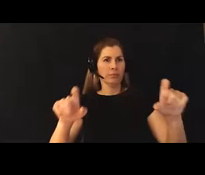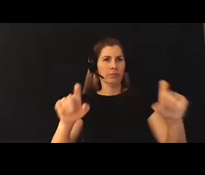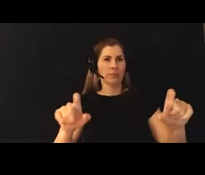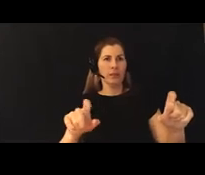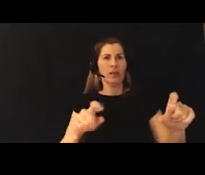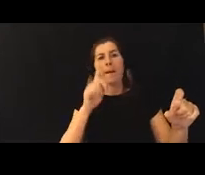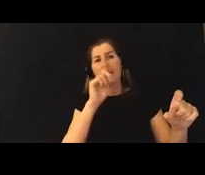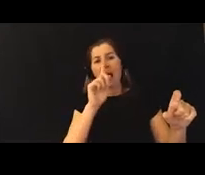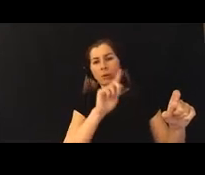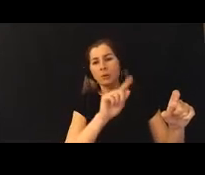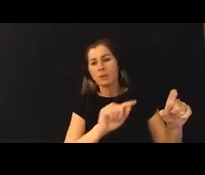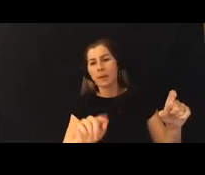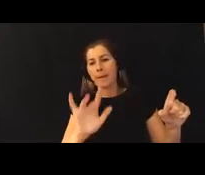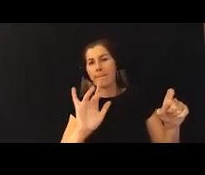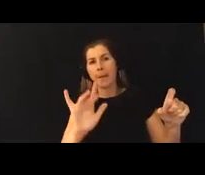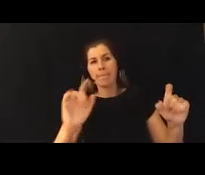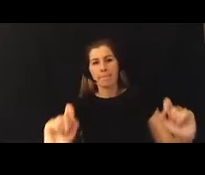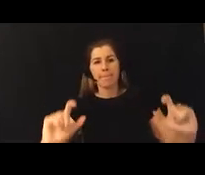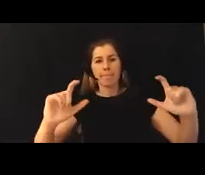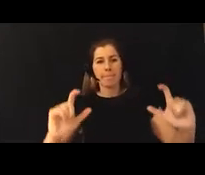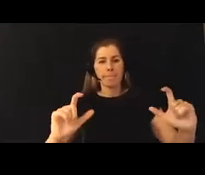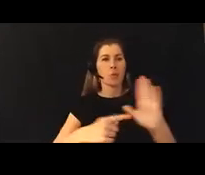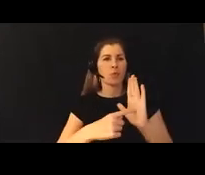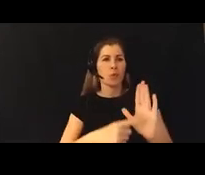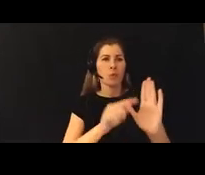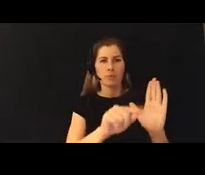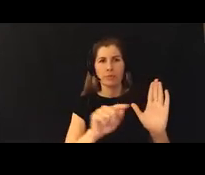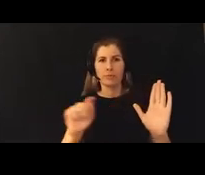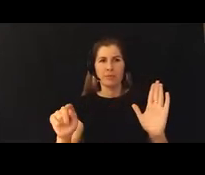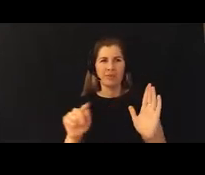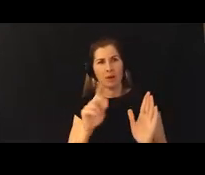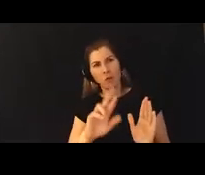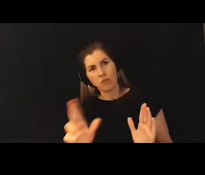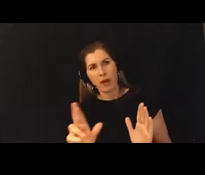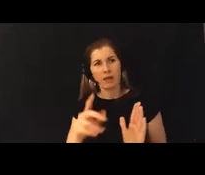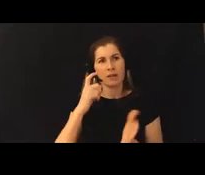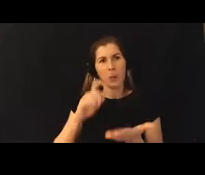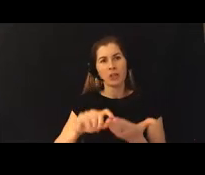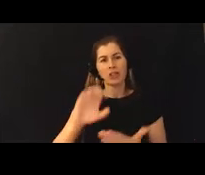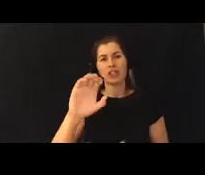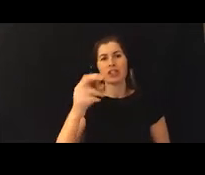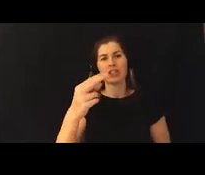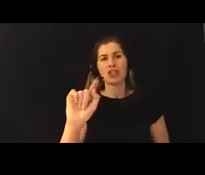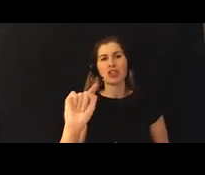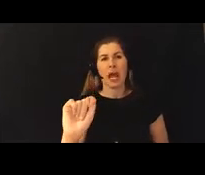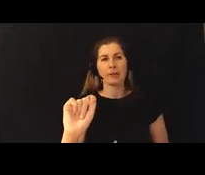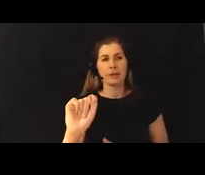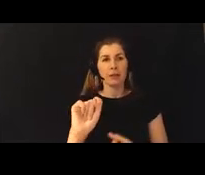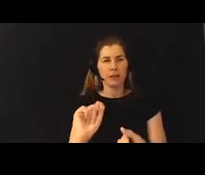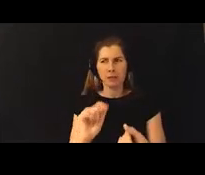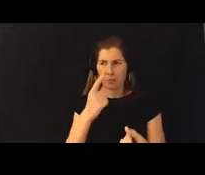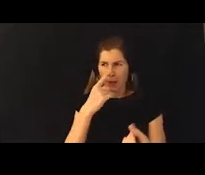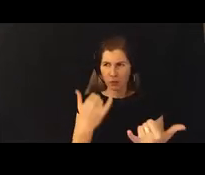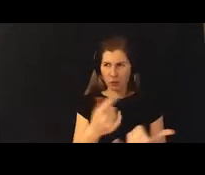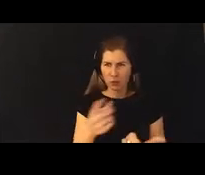cursor at the bottom of your screen, your controls should pop out. On the far right, you should see chat. If you click on that, can everyone just give